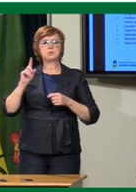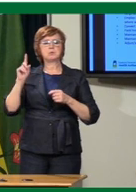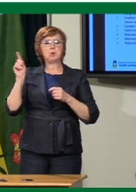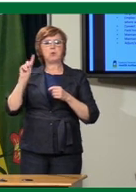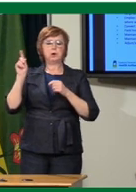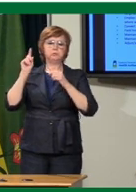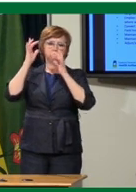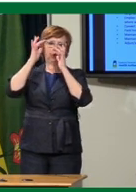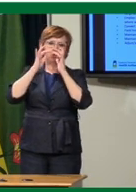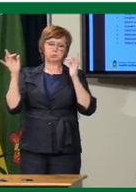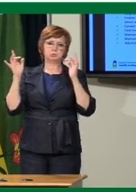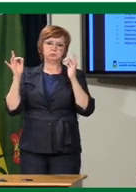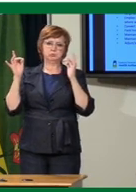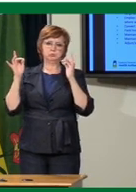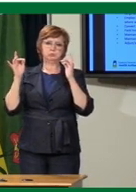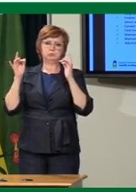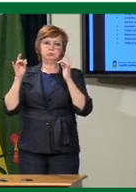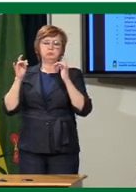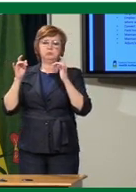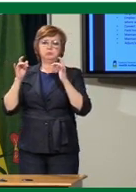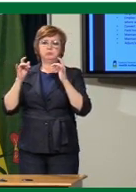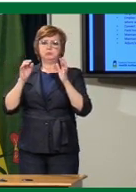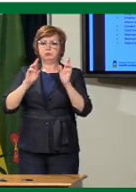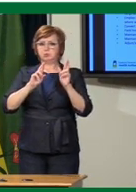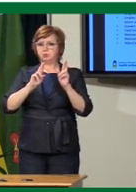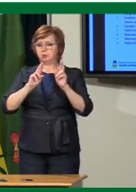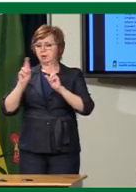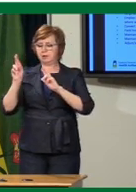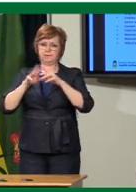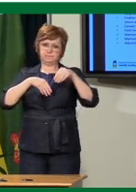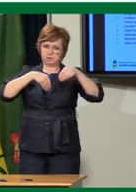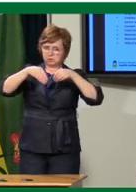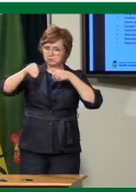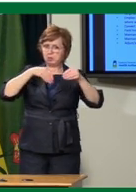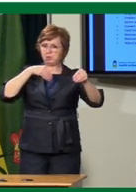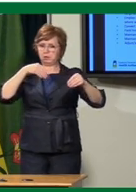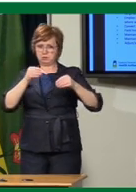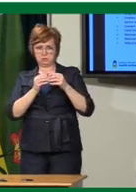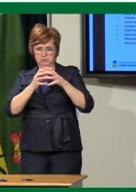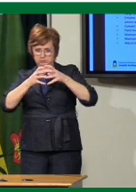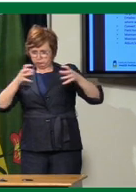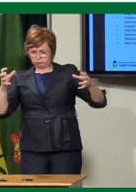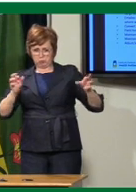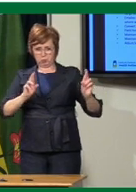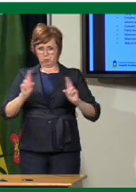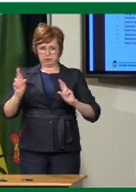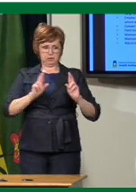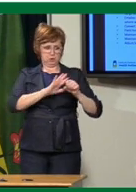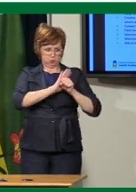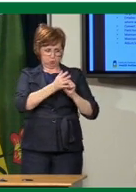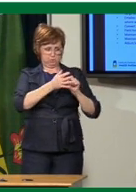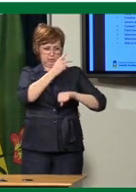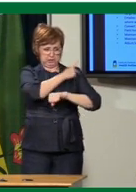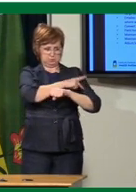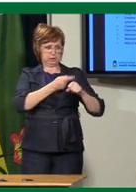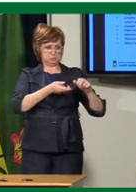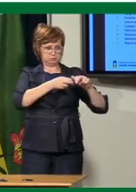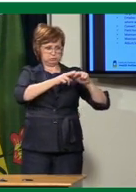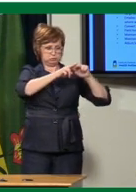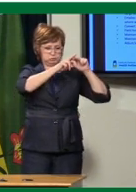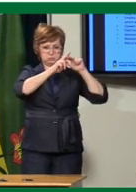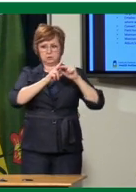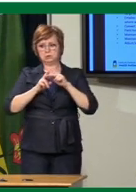is to adapt and expand to meet projected COVID demand while also maintaining essential services to non-COVID